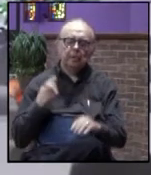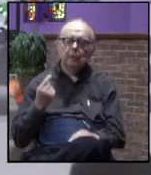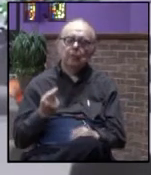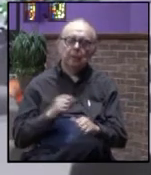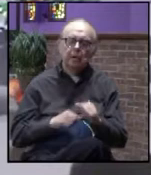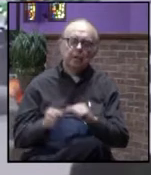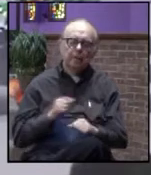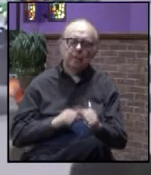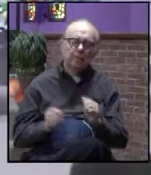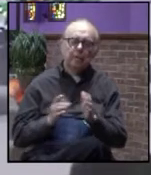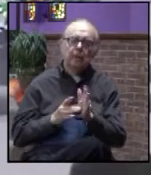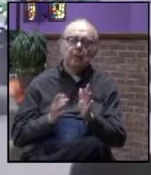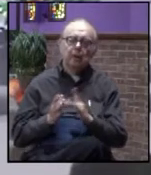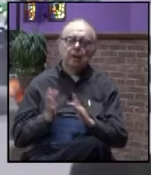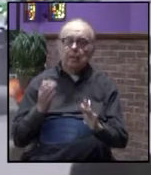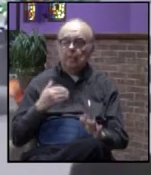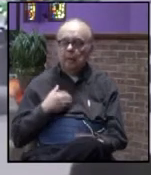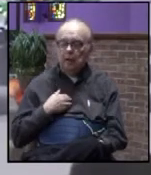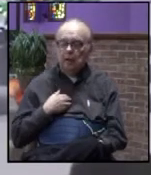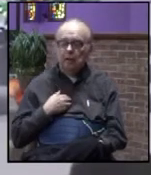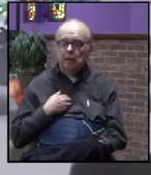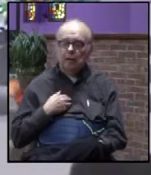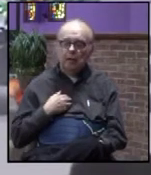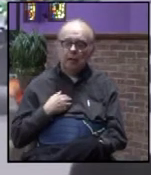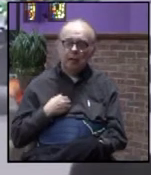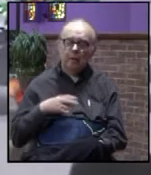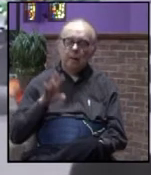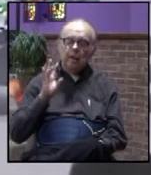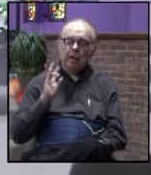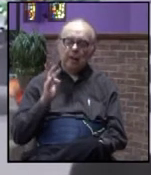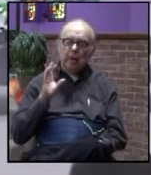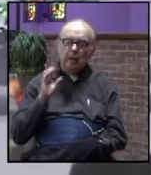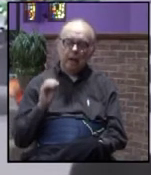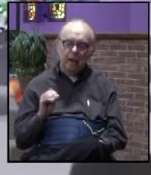y'all. Jesus had 70